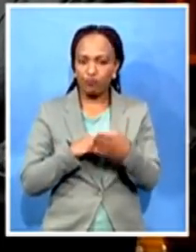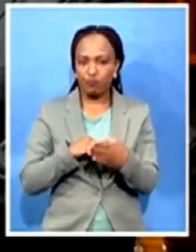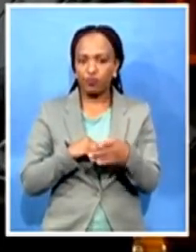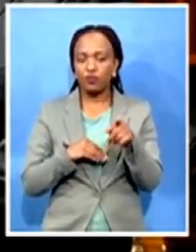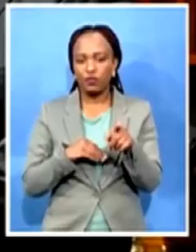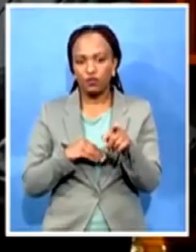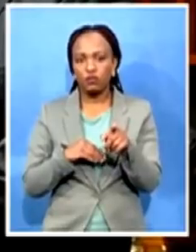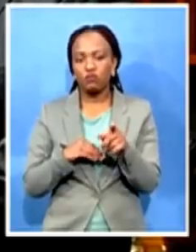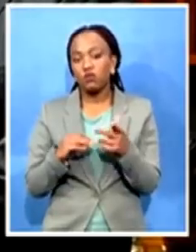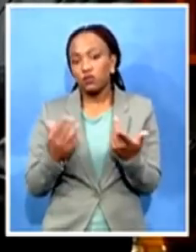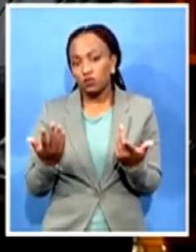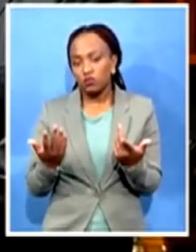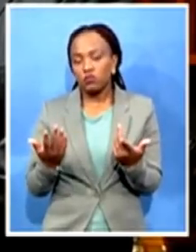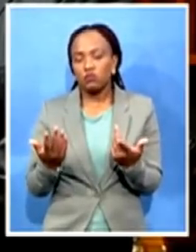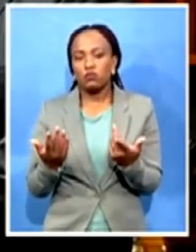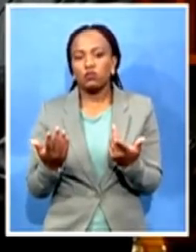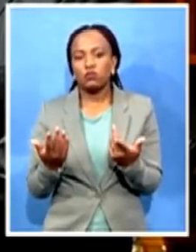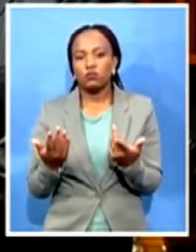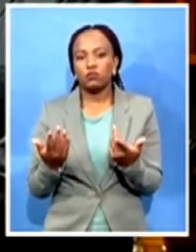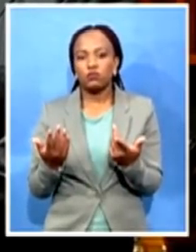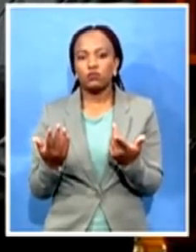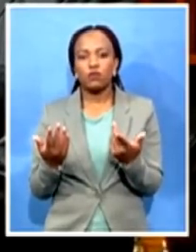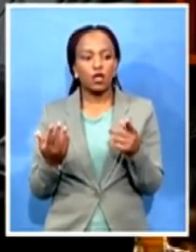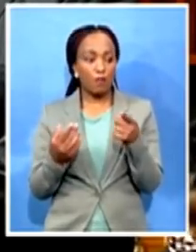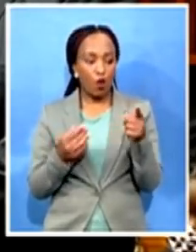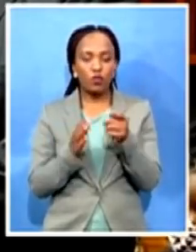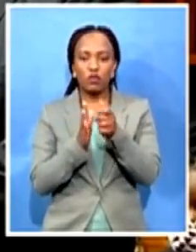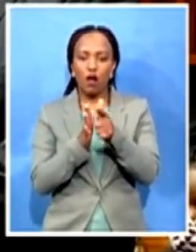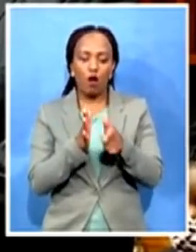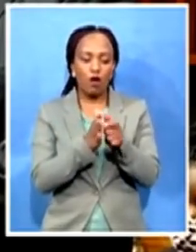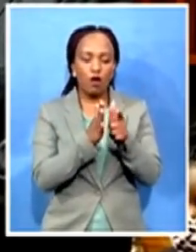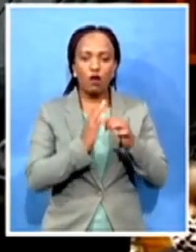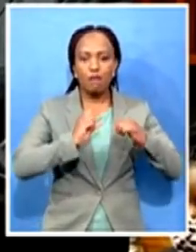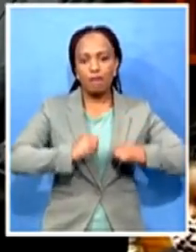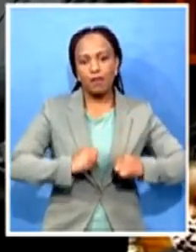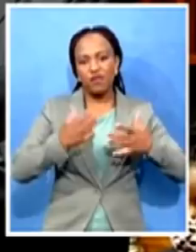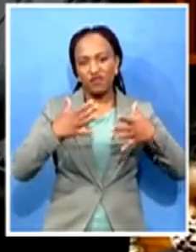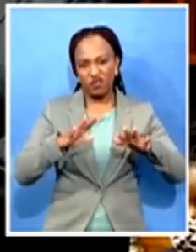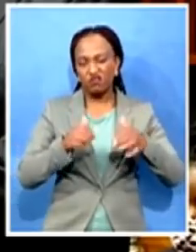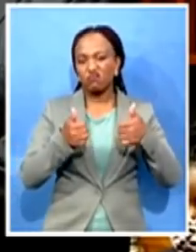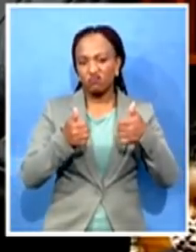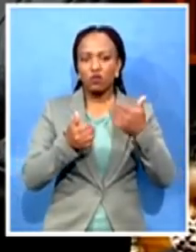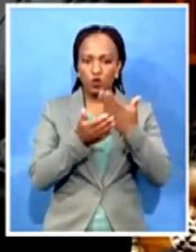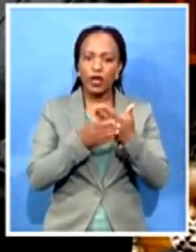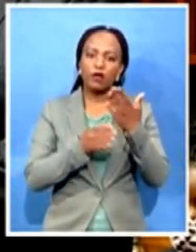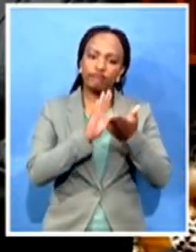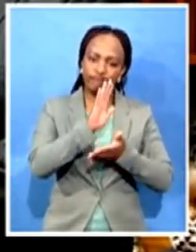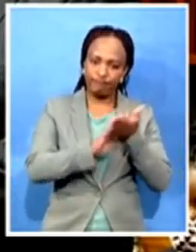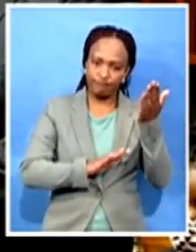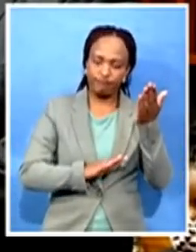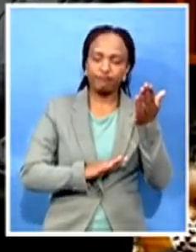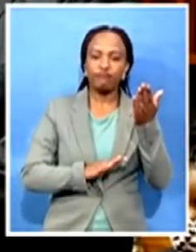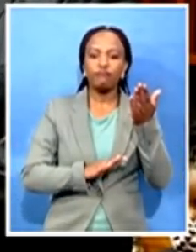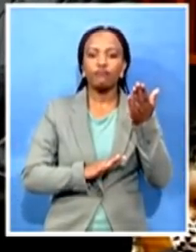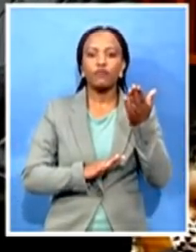The parties have agreed that we deal with your postponement now so we can excuse you before we get into the bail application for Mr.